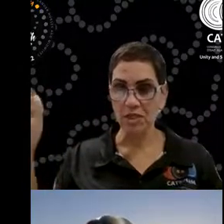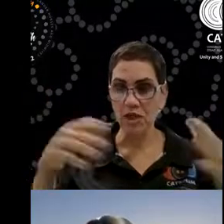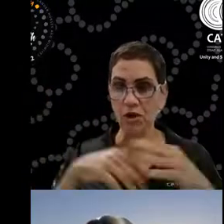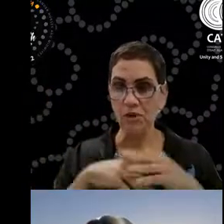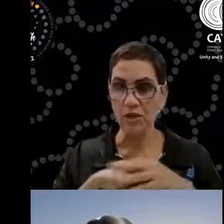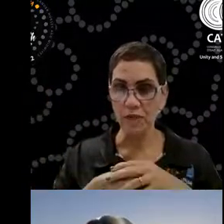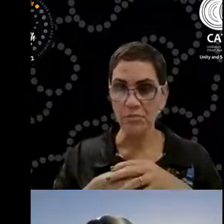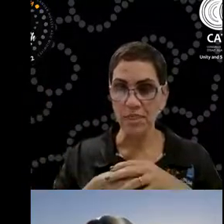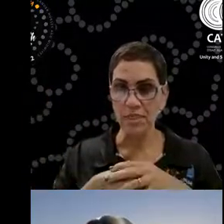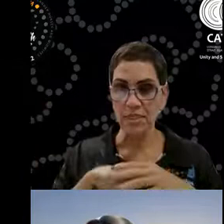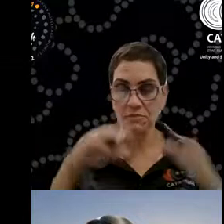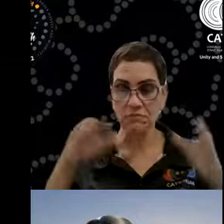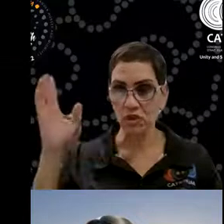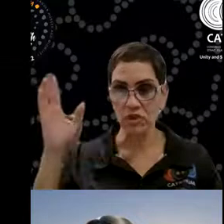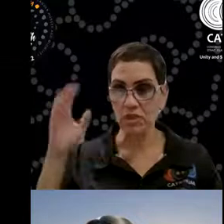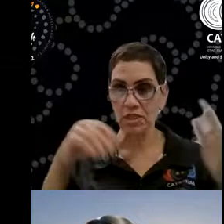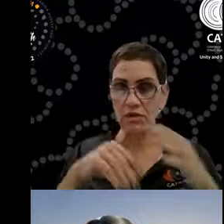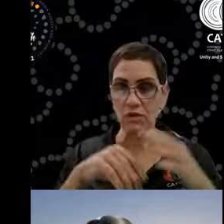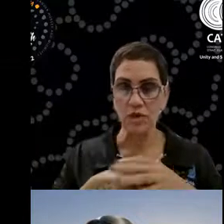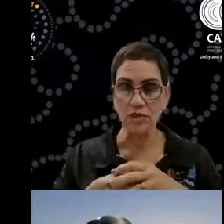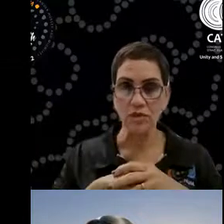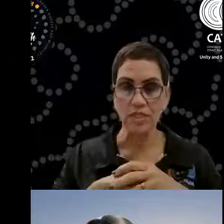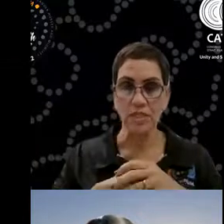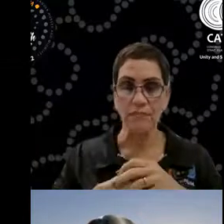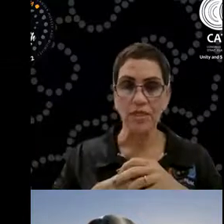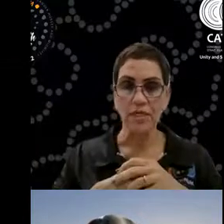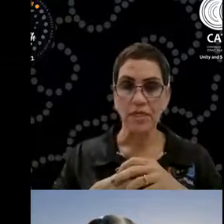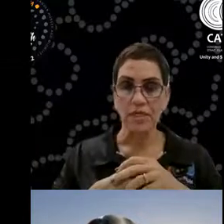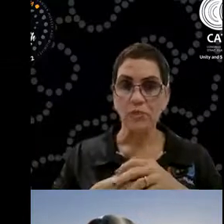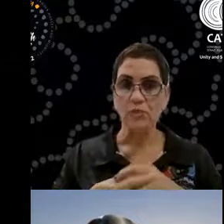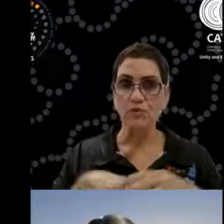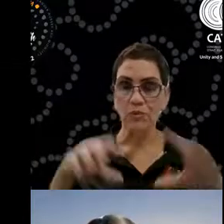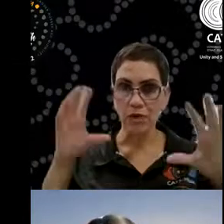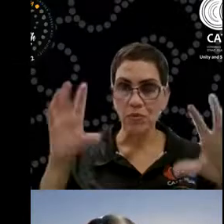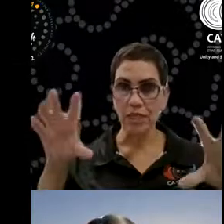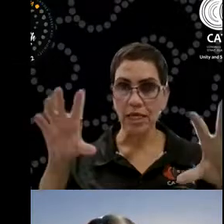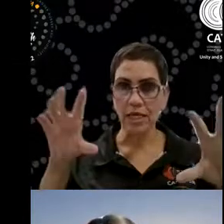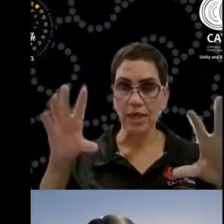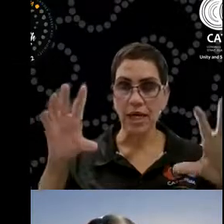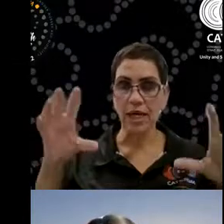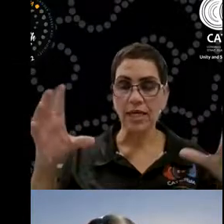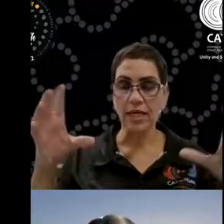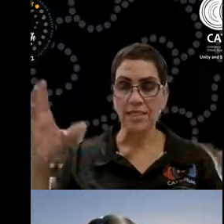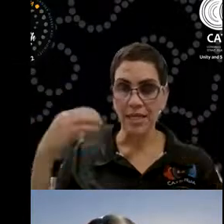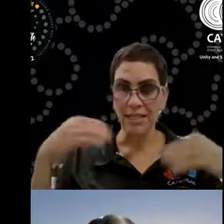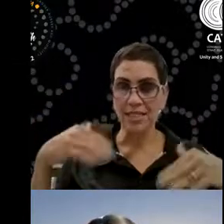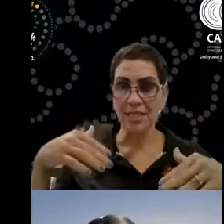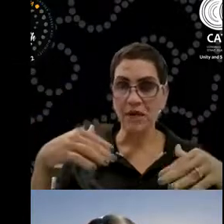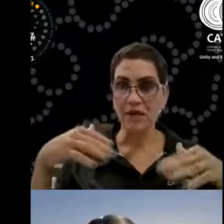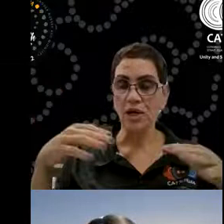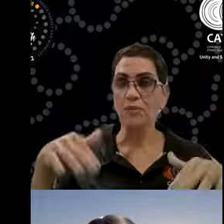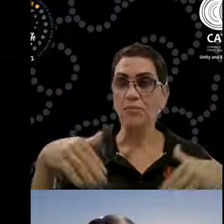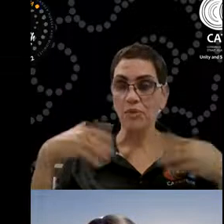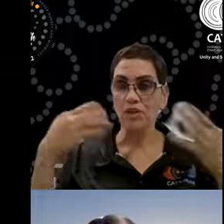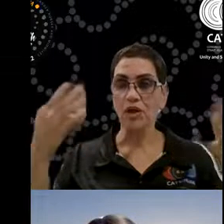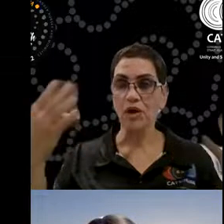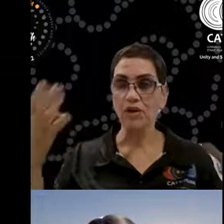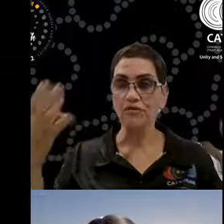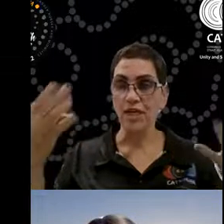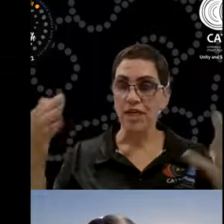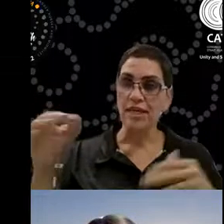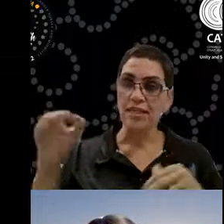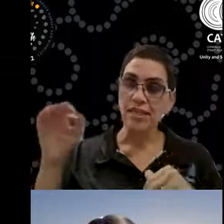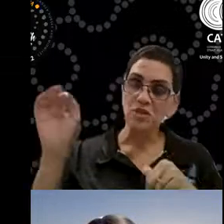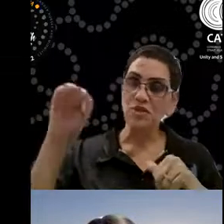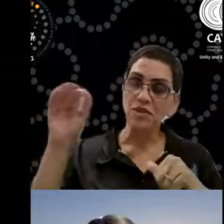breaching that particular code in their practice consciously or unconsciously. So we've worked with NMBA and taken that scenario and